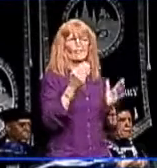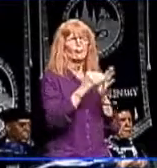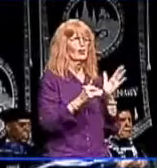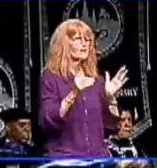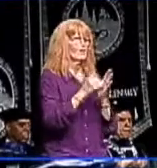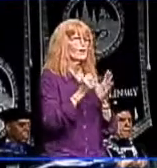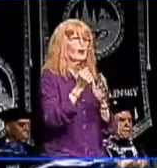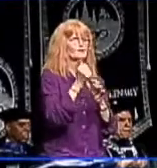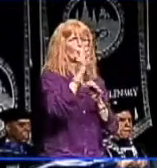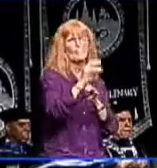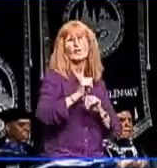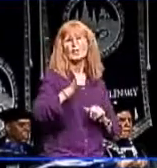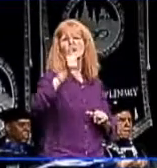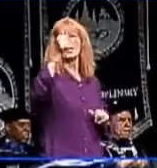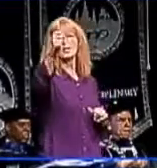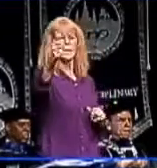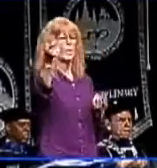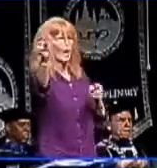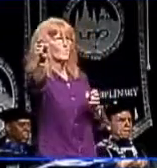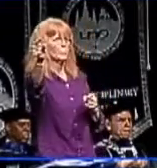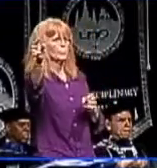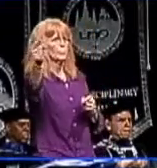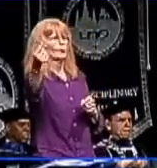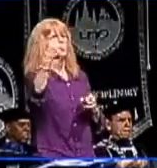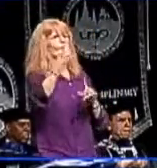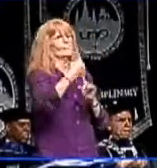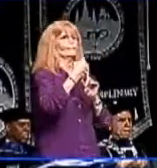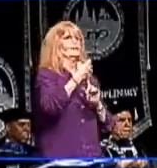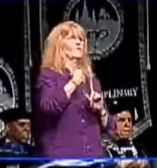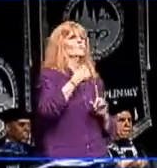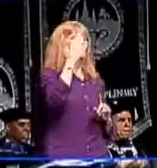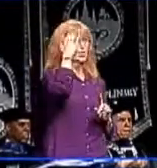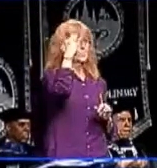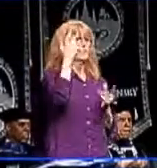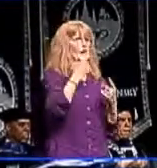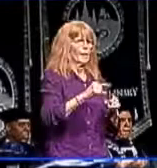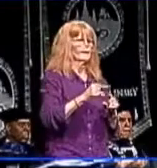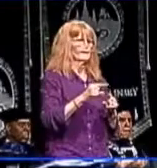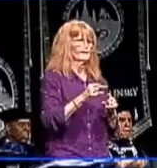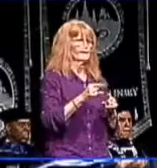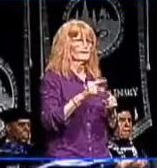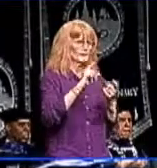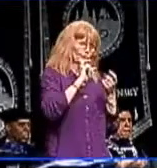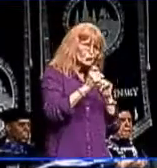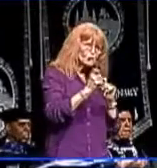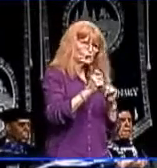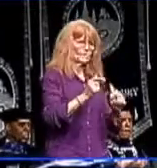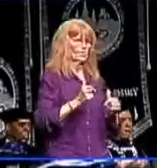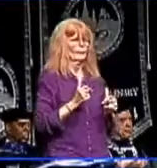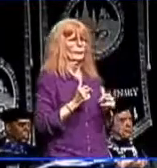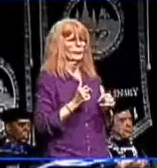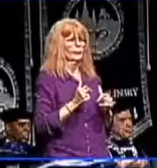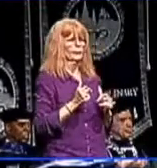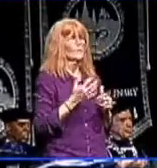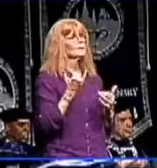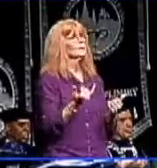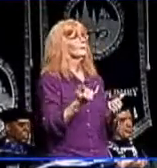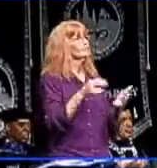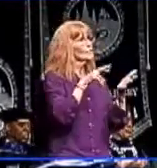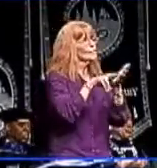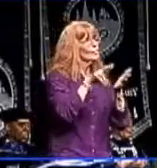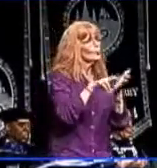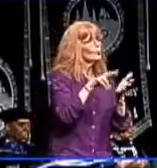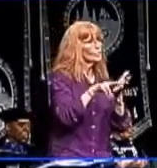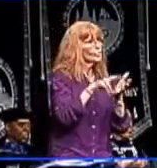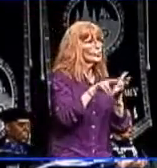miles away, we get impacted by what is happening around the world. Now, researchers and